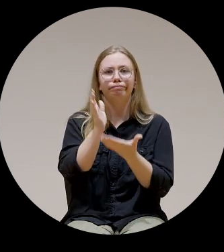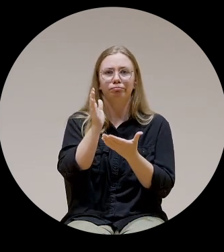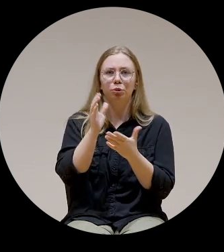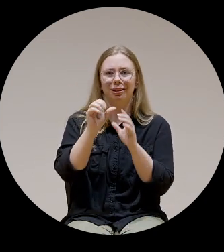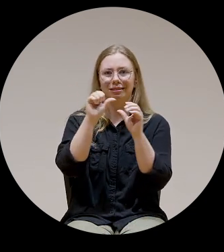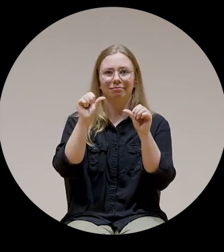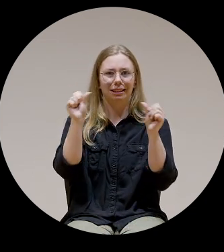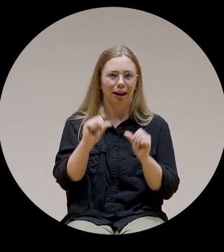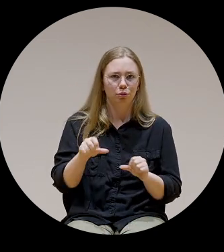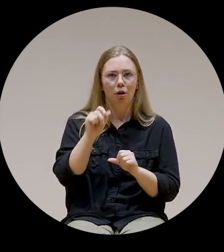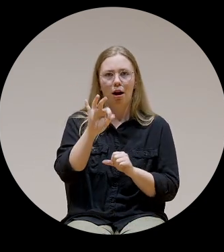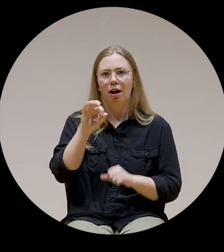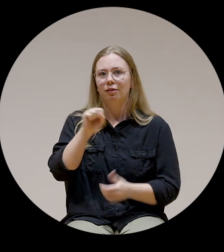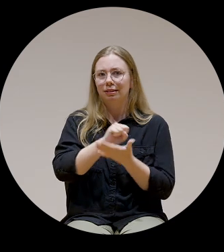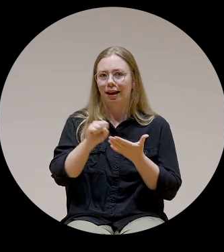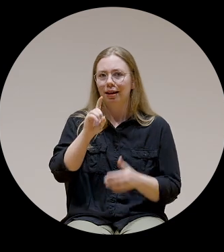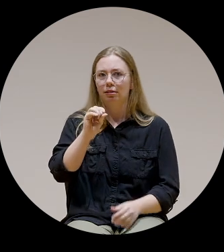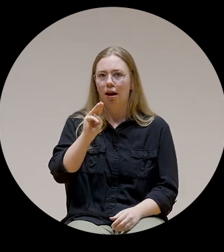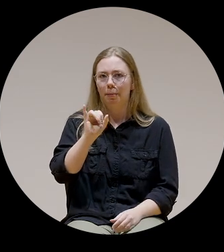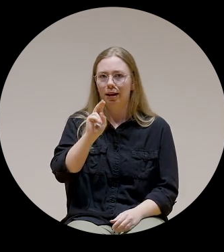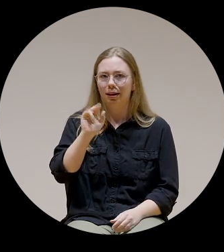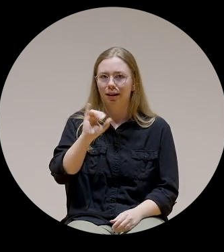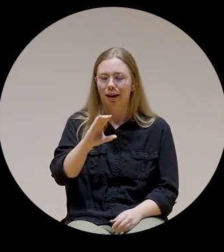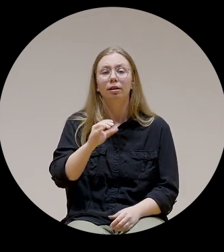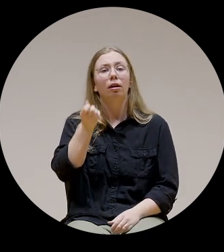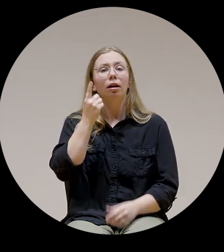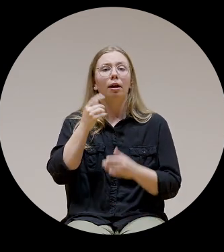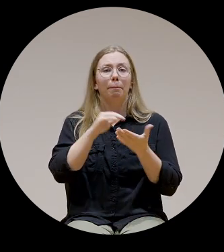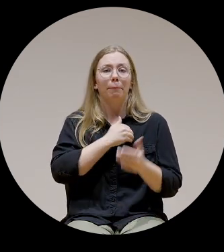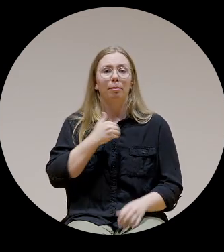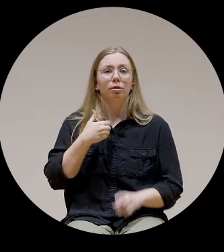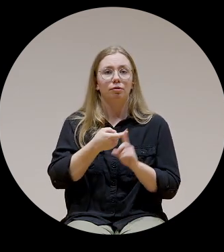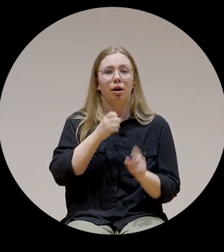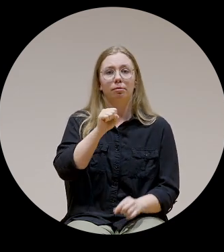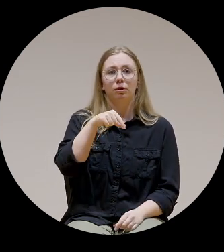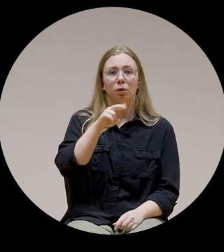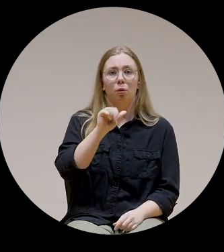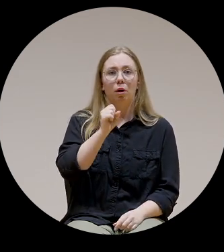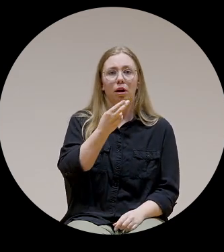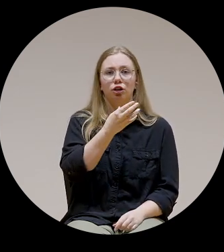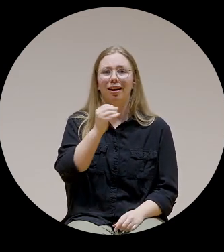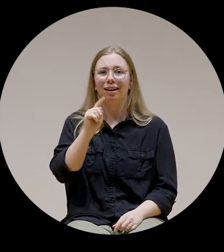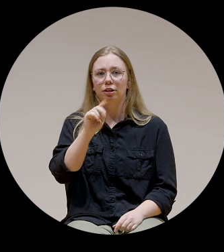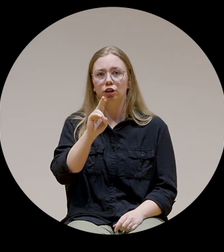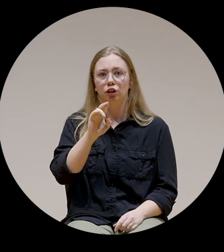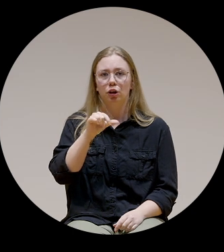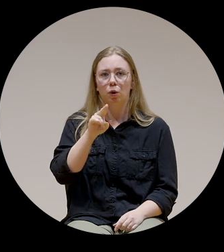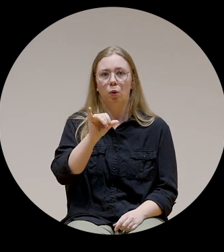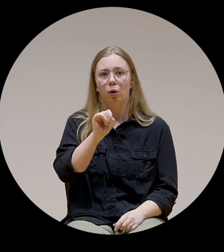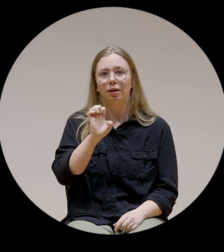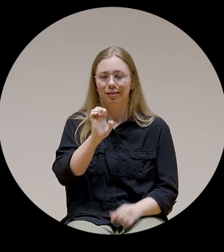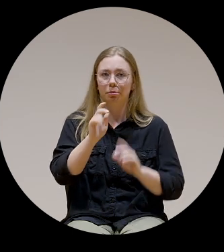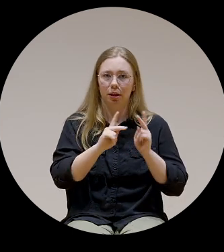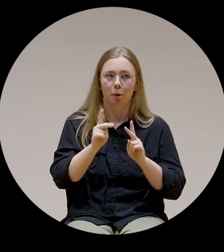and the Turquoise clans, two ancient clans, each of which has their own ceremonial kiva that private ceremonies